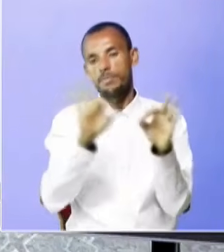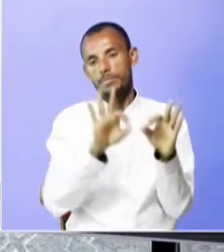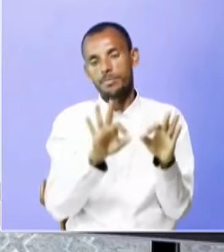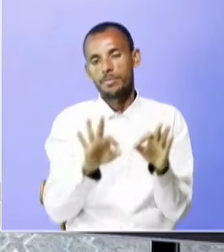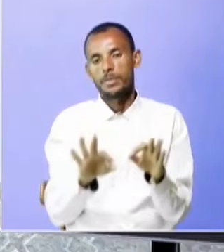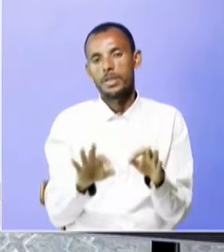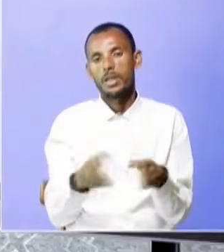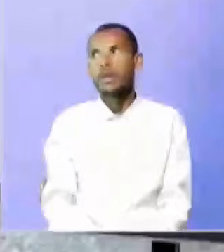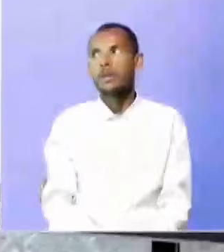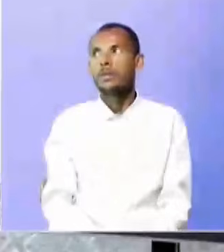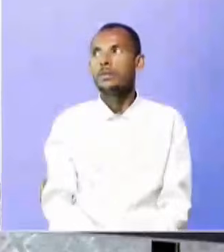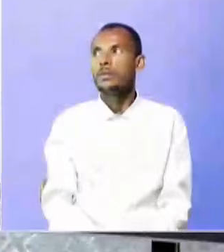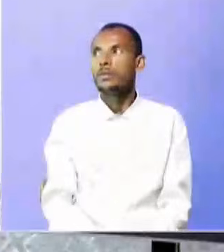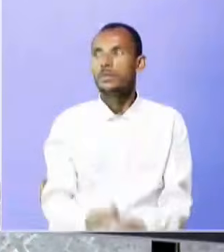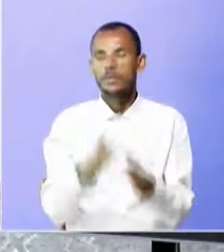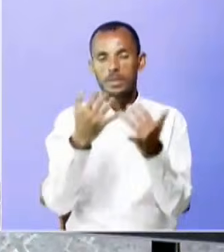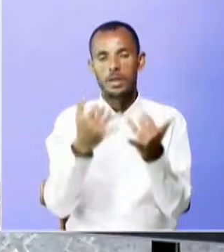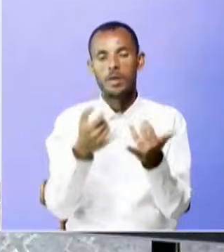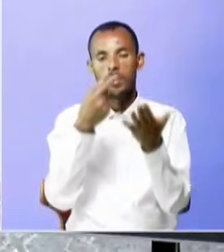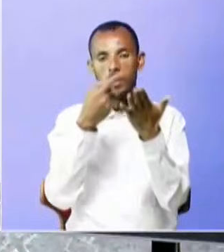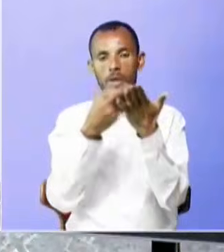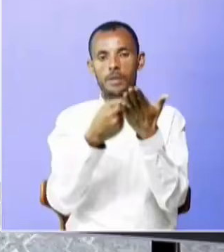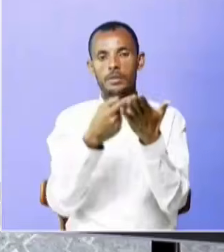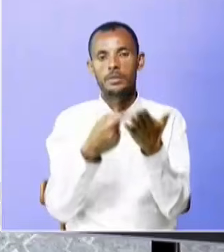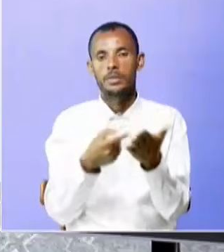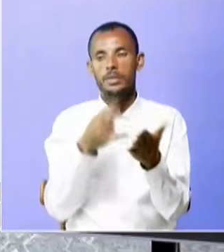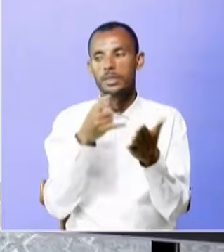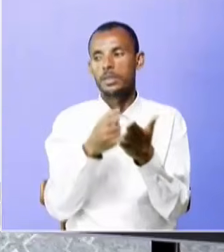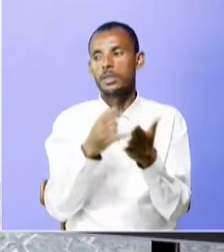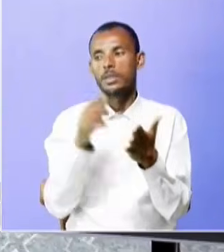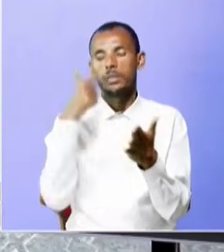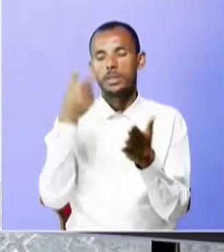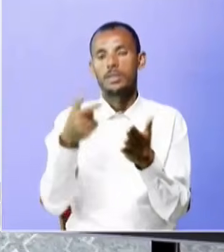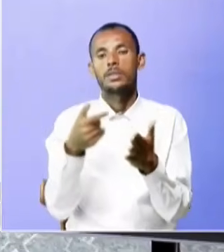properly. Now here it says